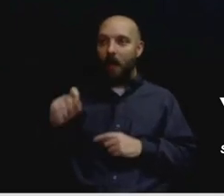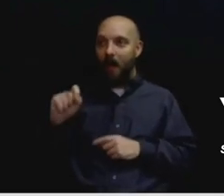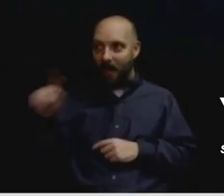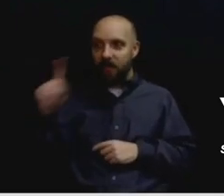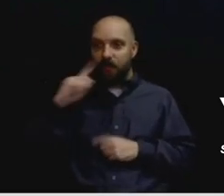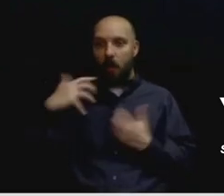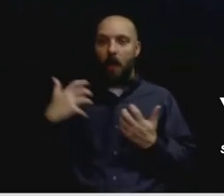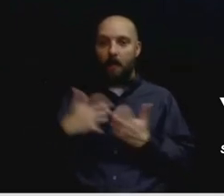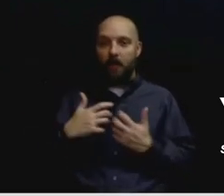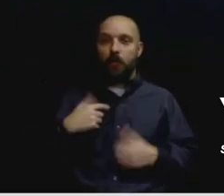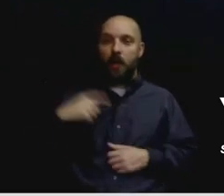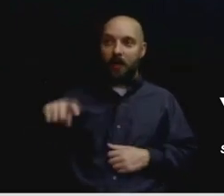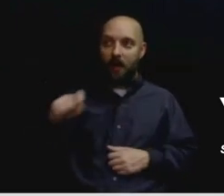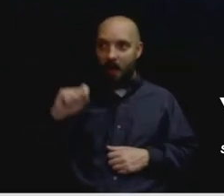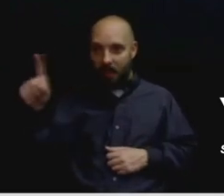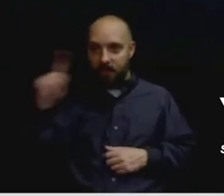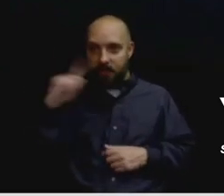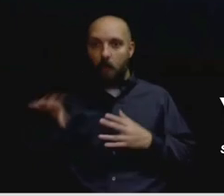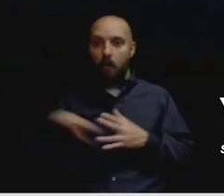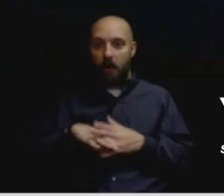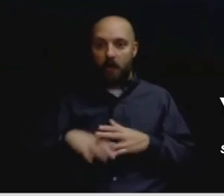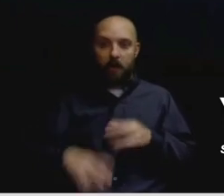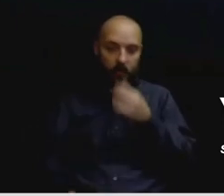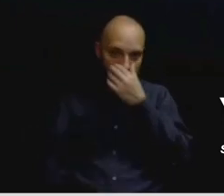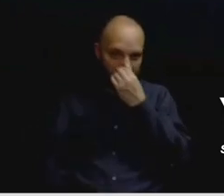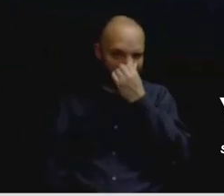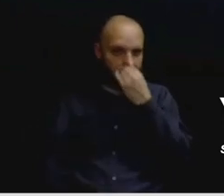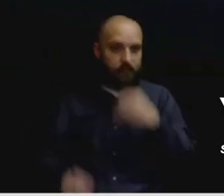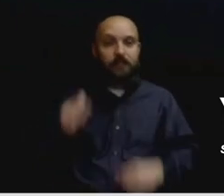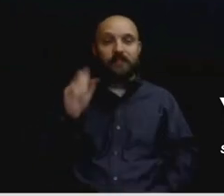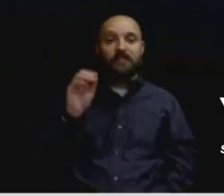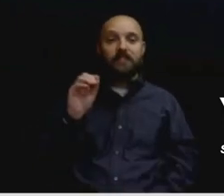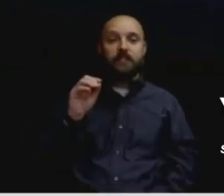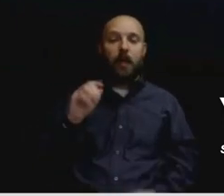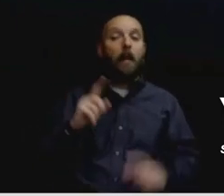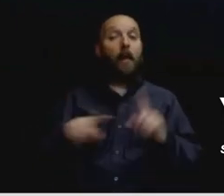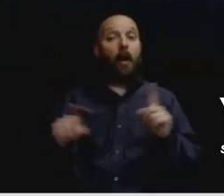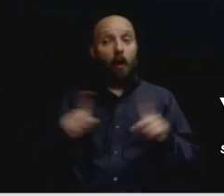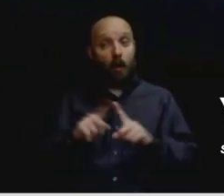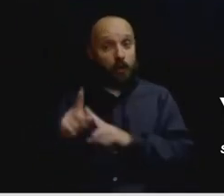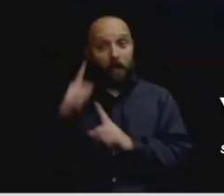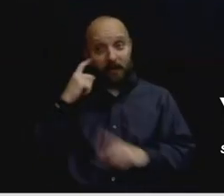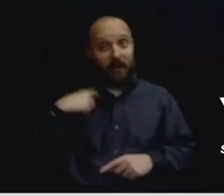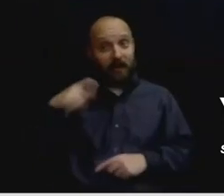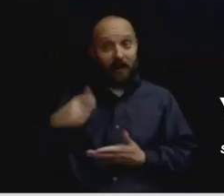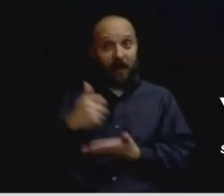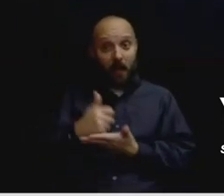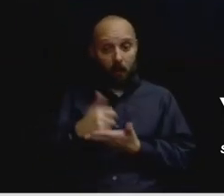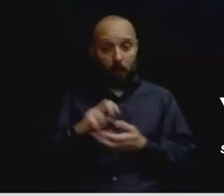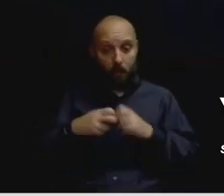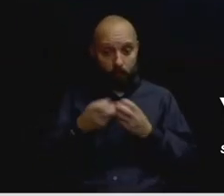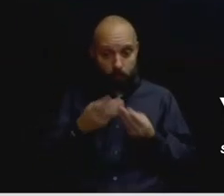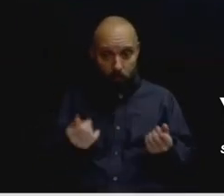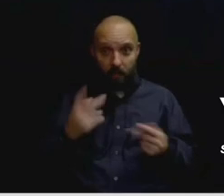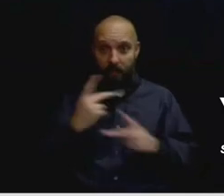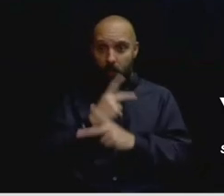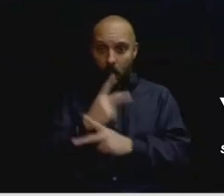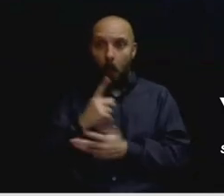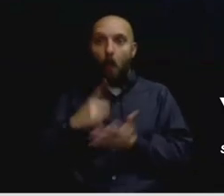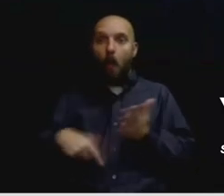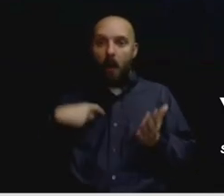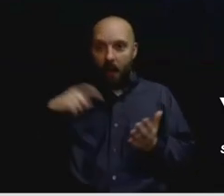I need to ask for a break. So, but also because I needed help problem solving and figuring out what I needed